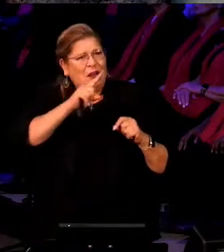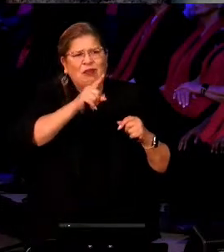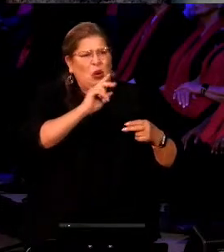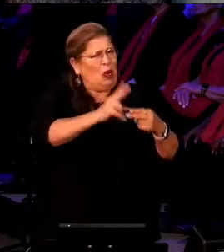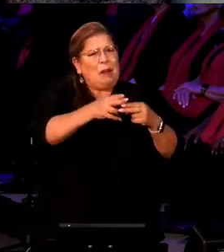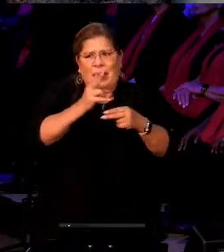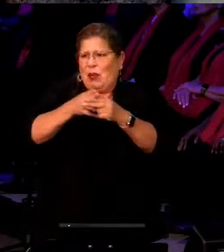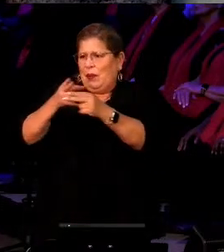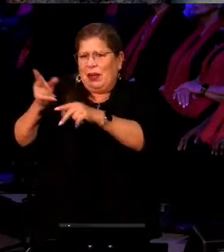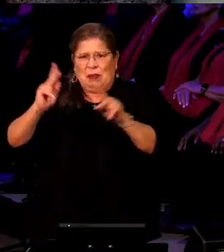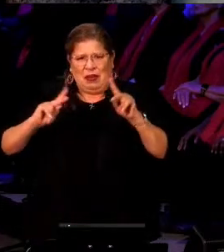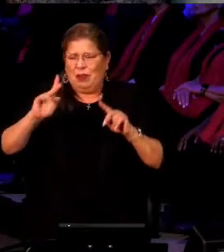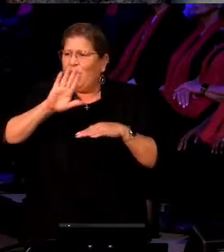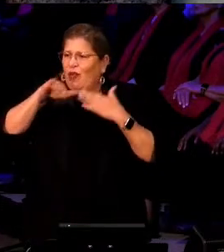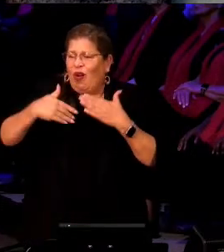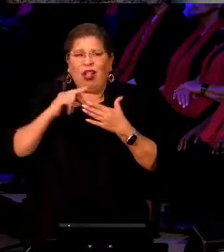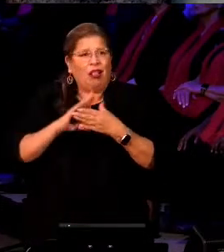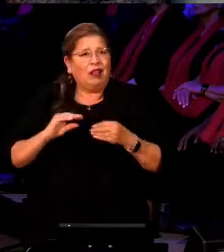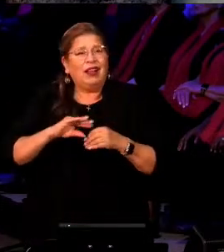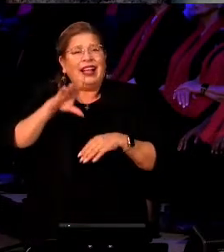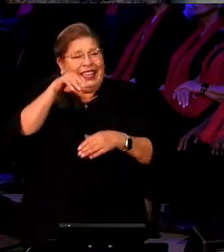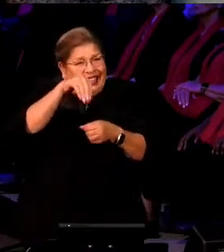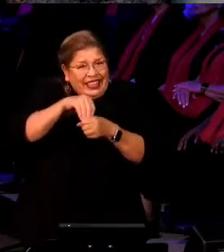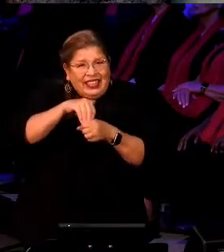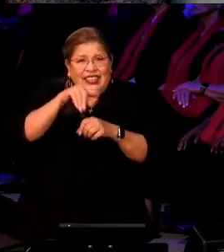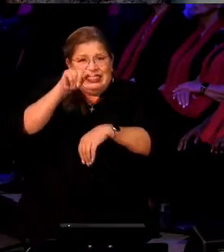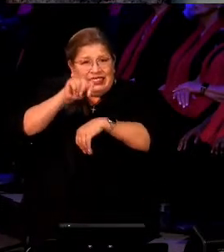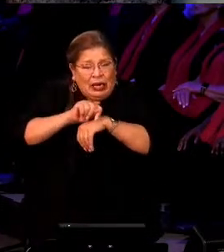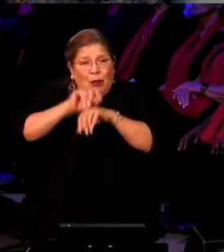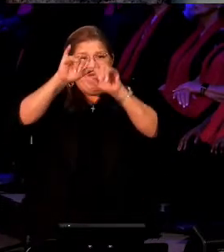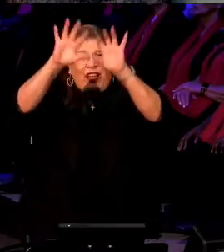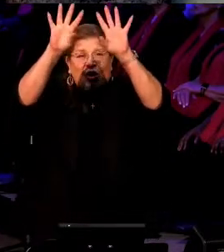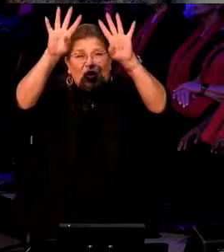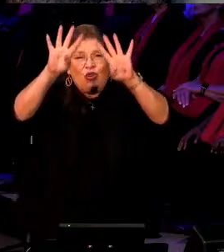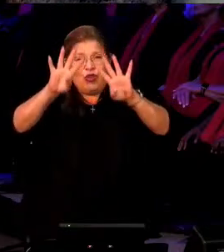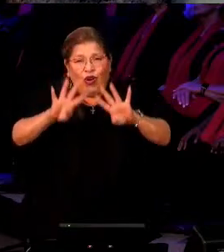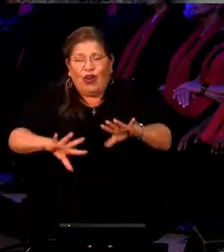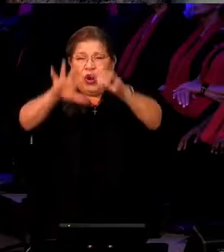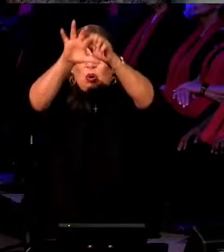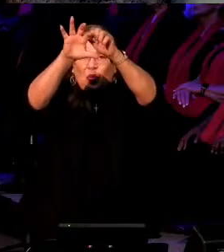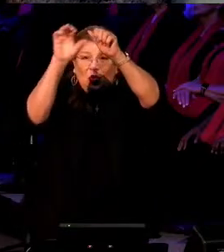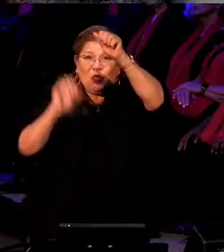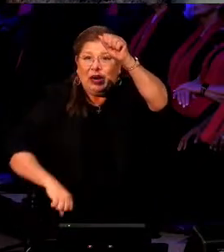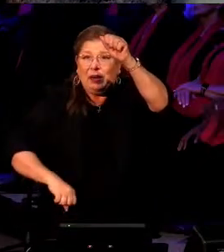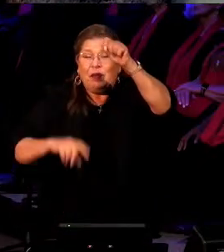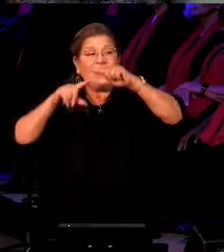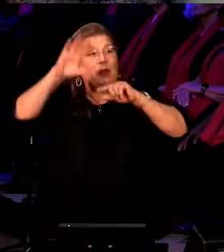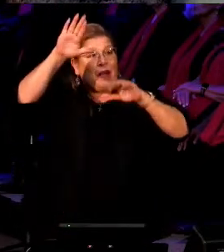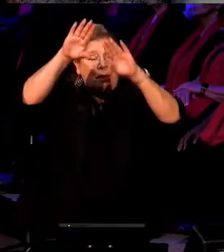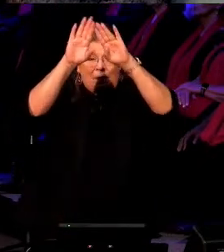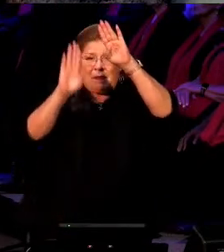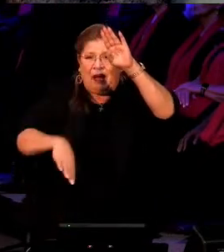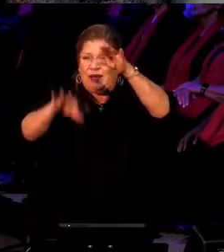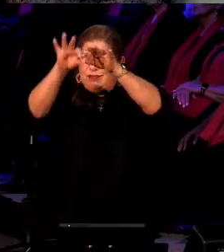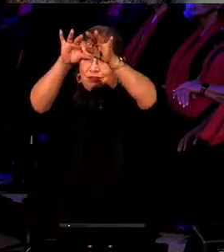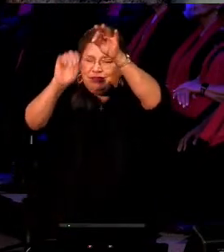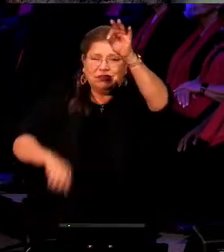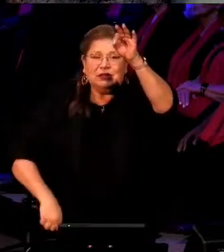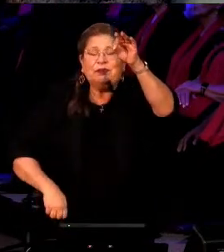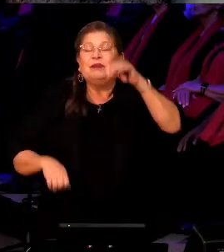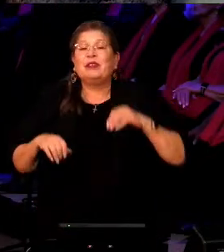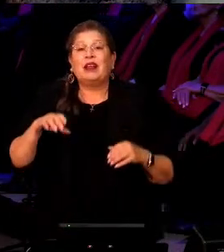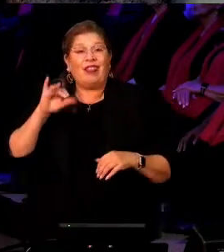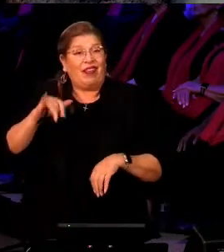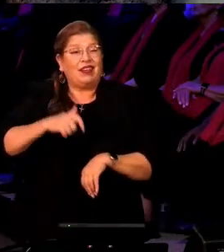sources. The temple curtain, the inner curtain, was ripped from top to bottom. And by that time